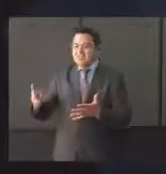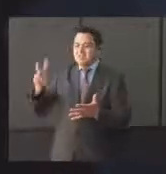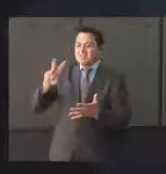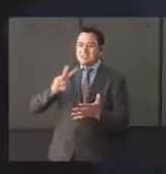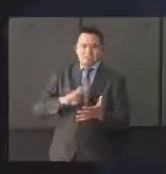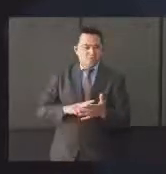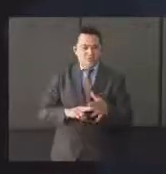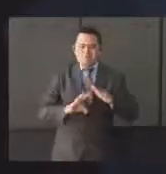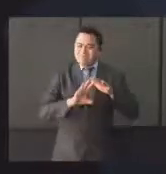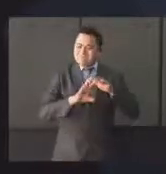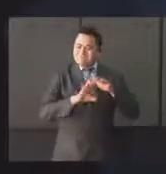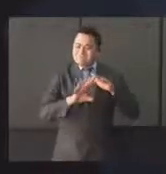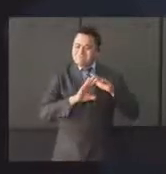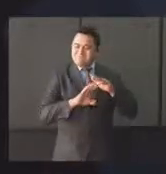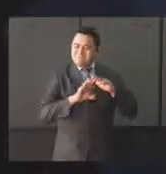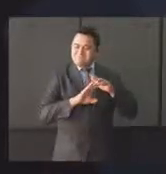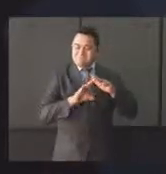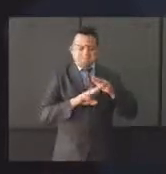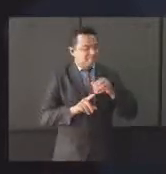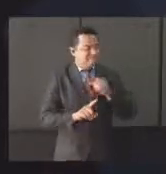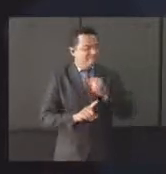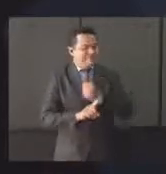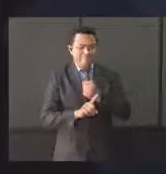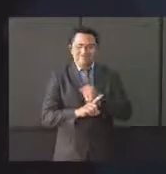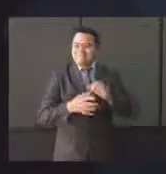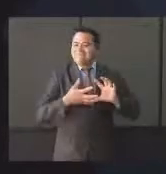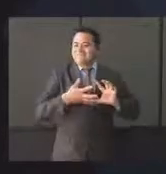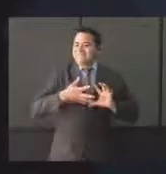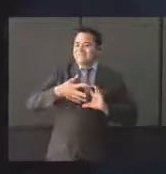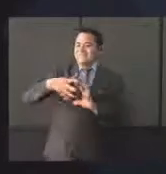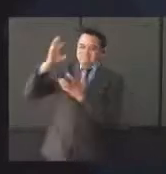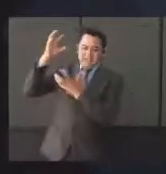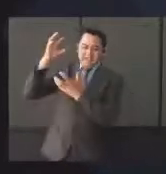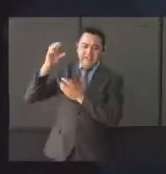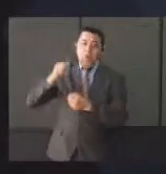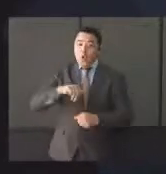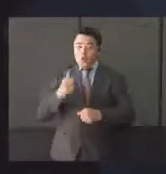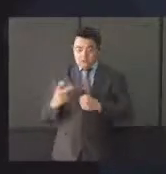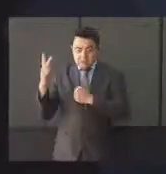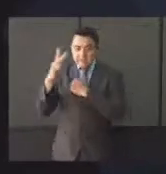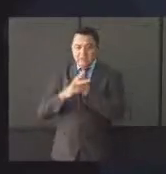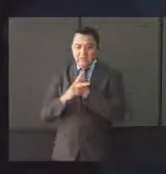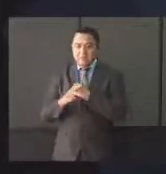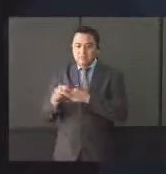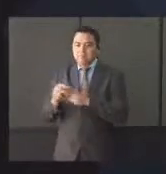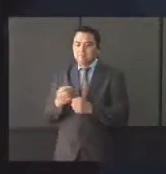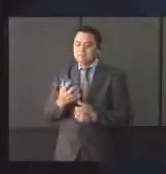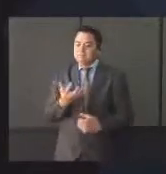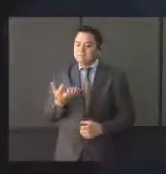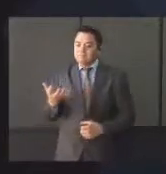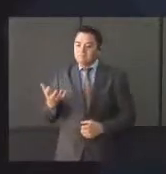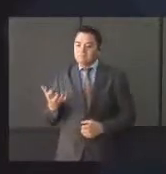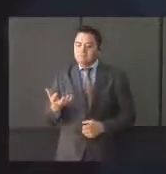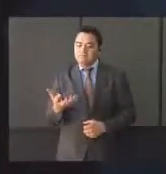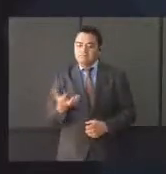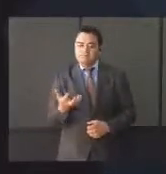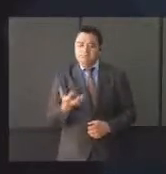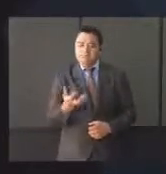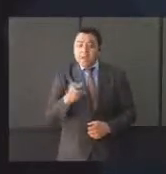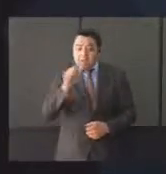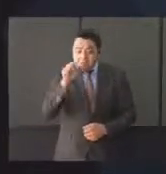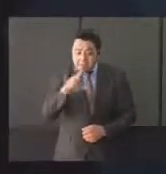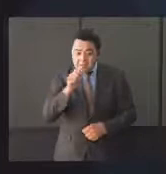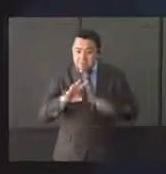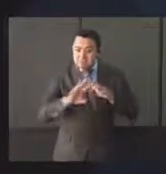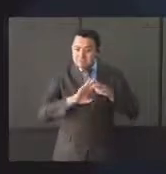is facing the double challenge of migration, immigration of people coming from other countries in the region, as